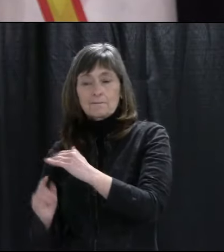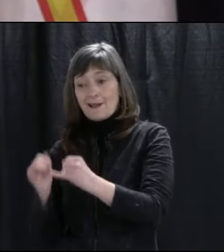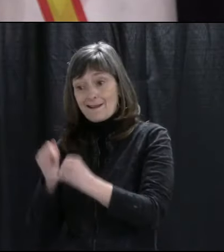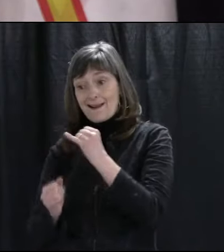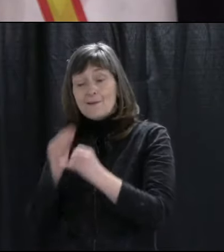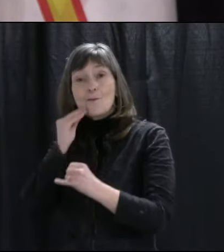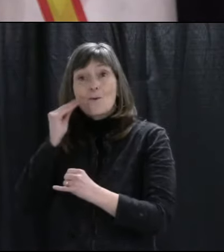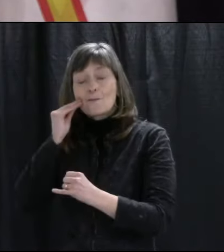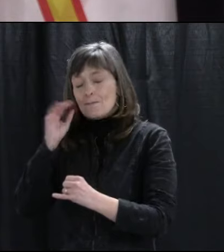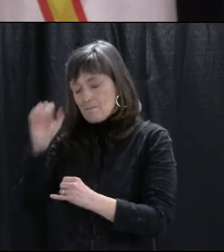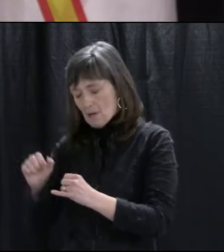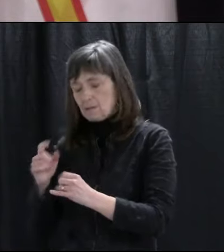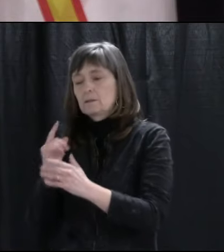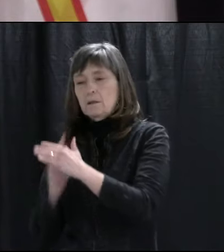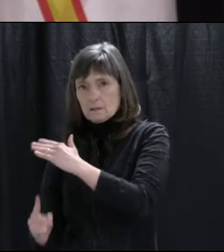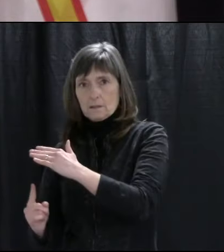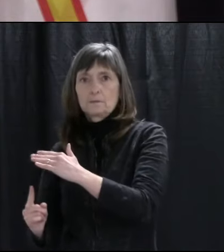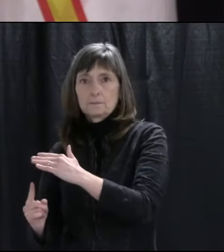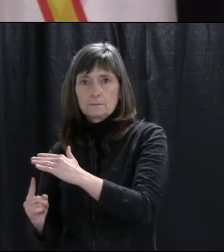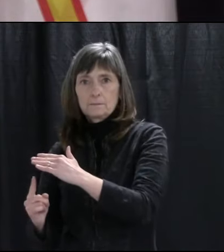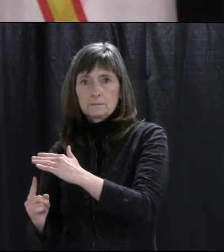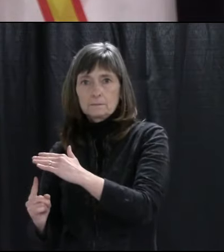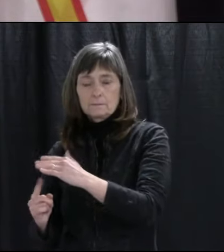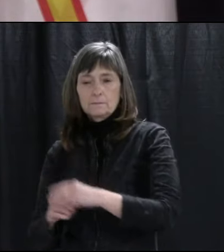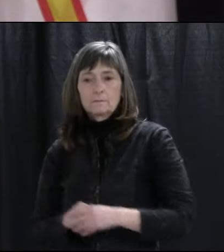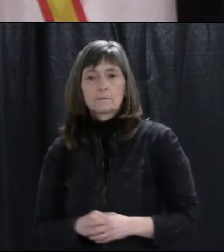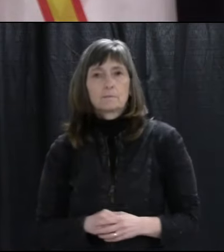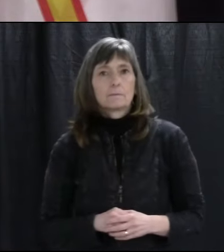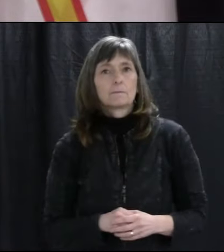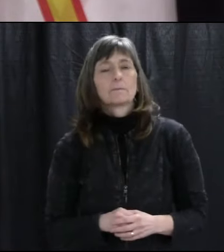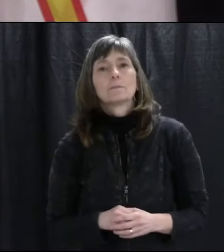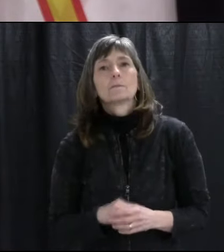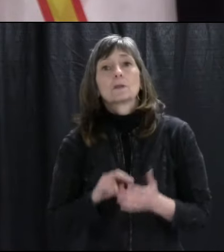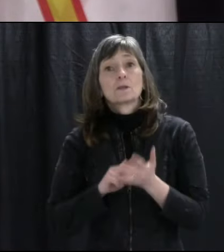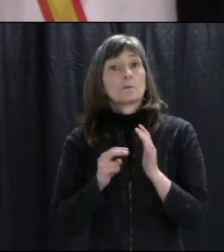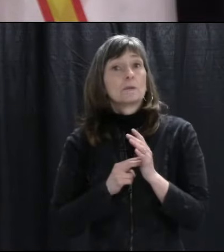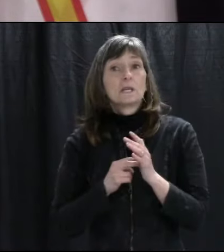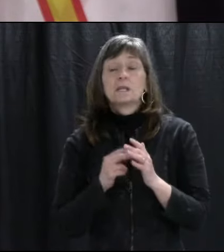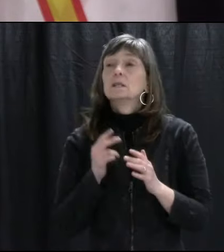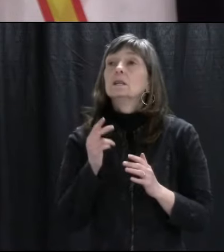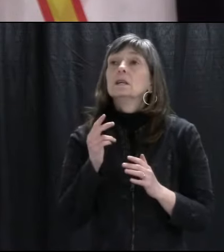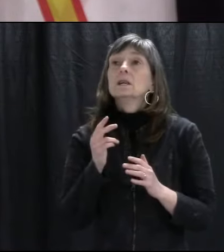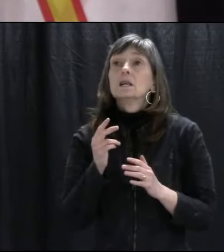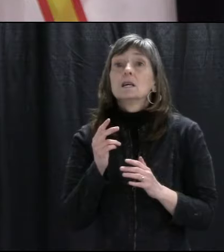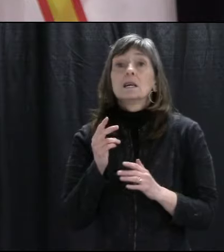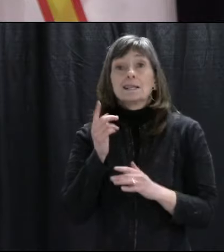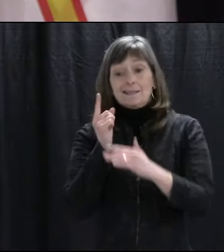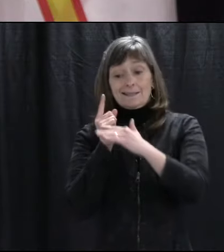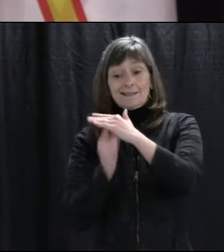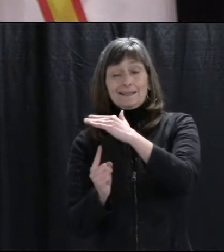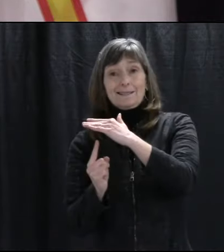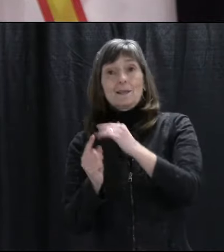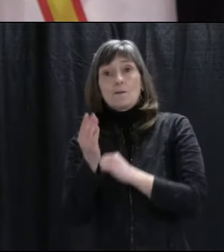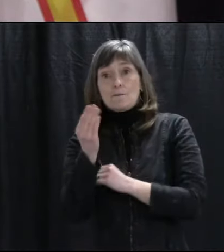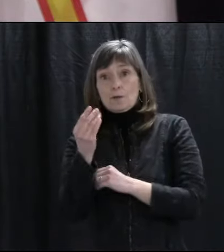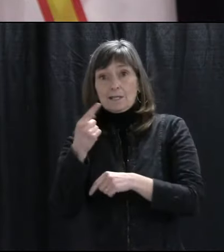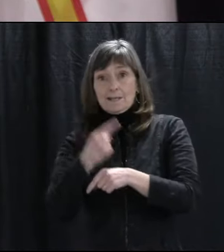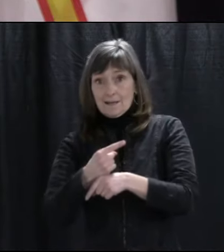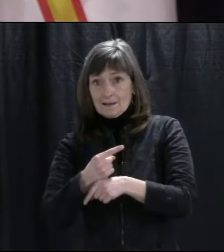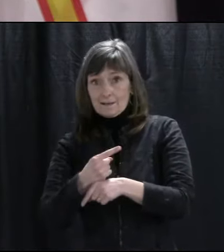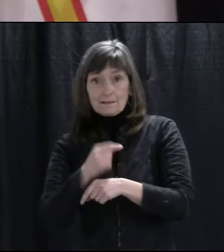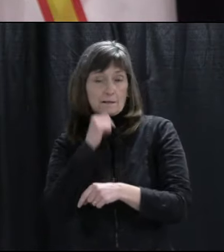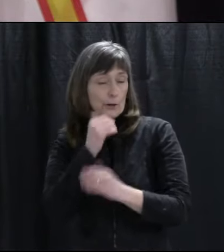destination here in Newfoundland and Labrador. So to break it down further, this self-isolation period is for 14 days. This is